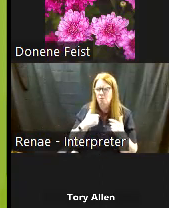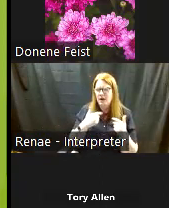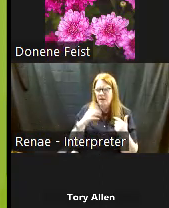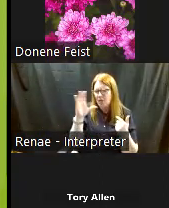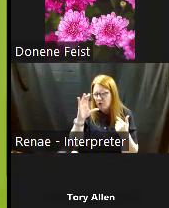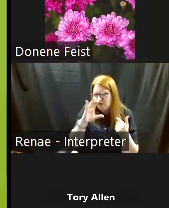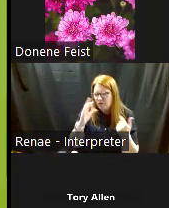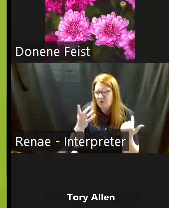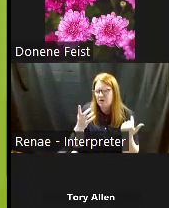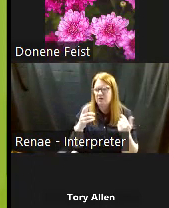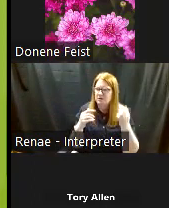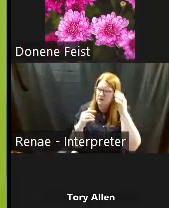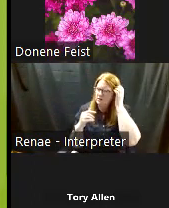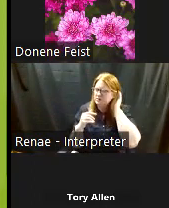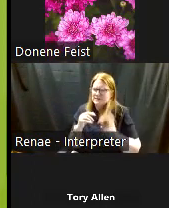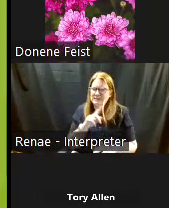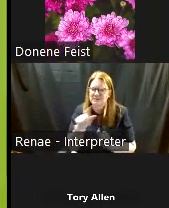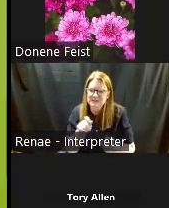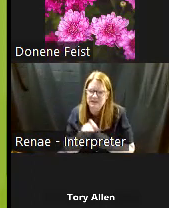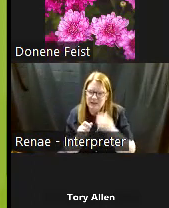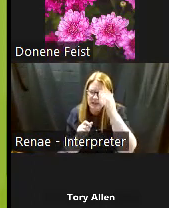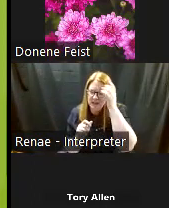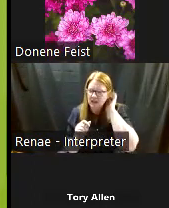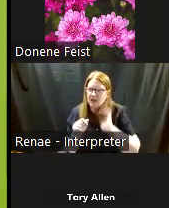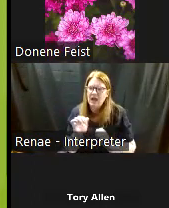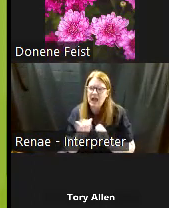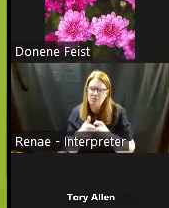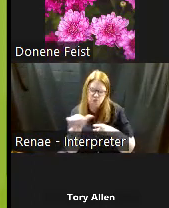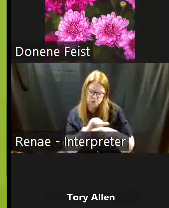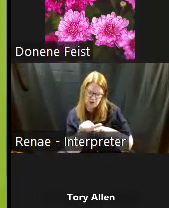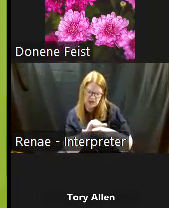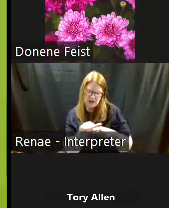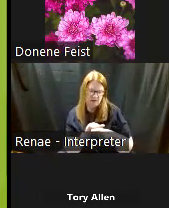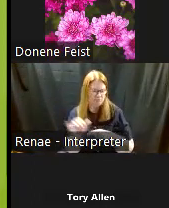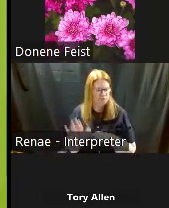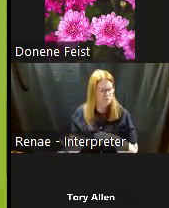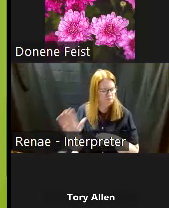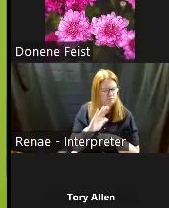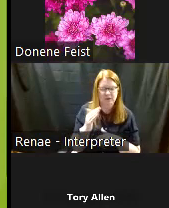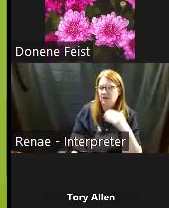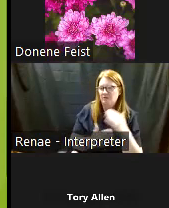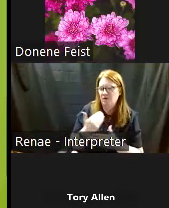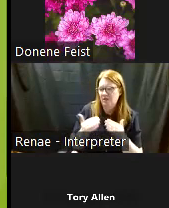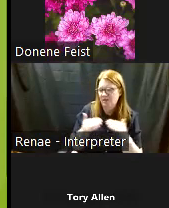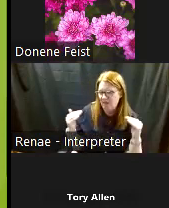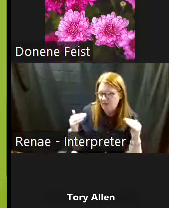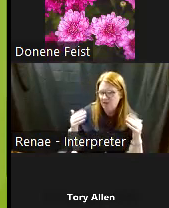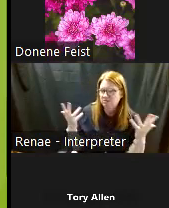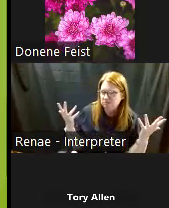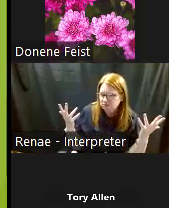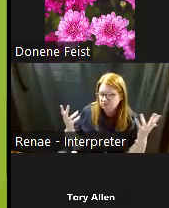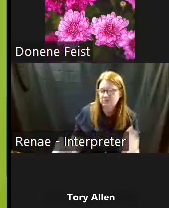need. How you were trained, what you're comfortable with. There's nothing wrong with one method versus the